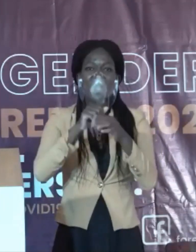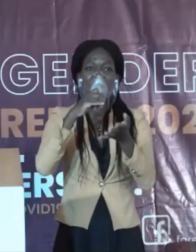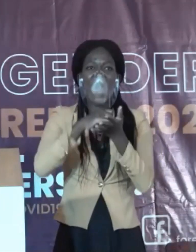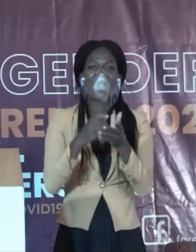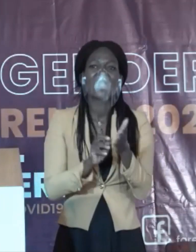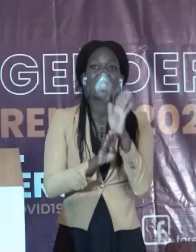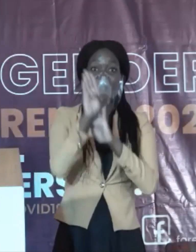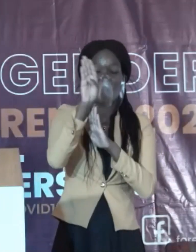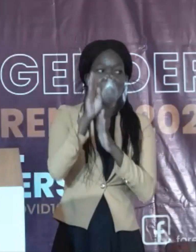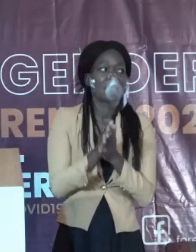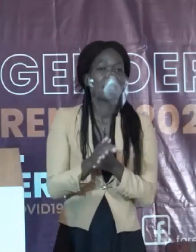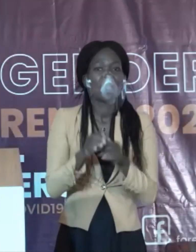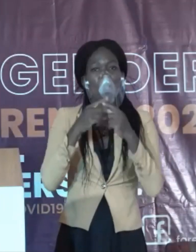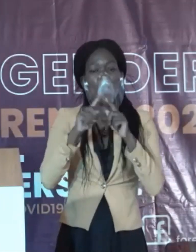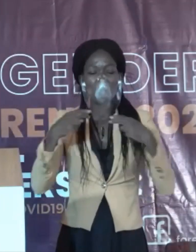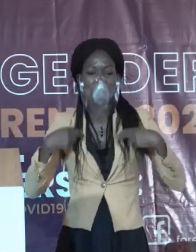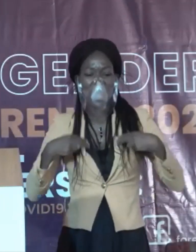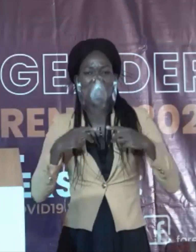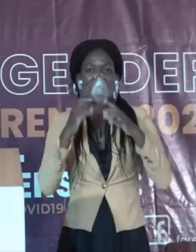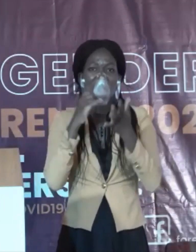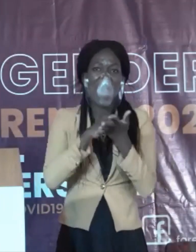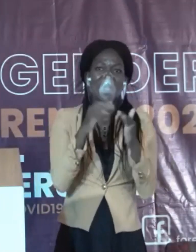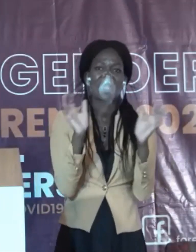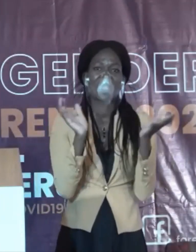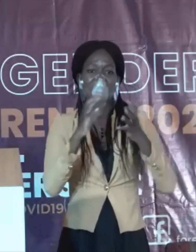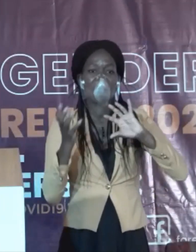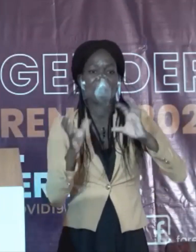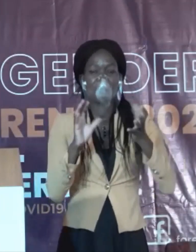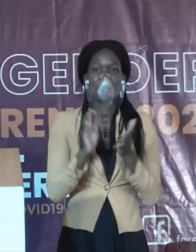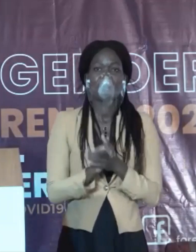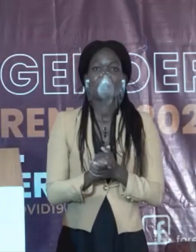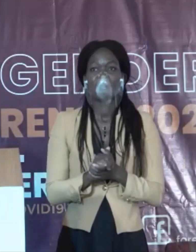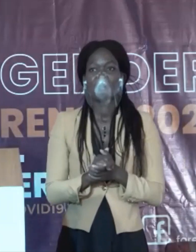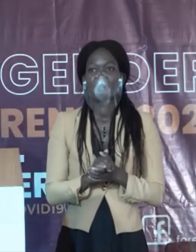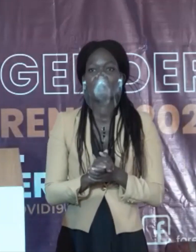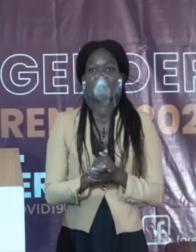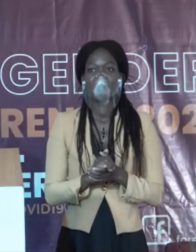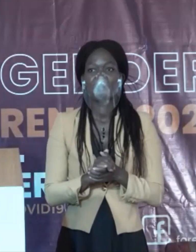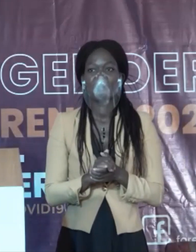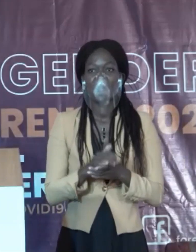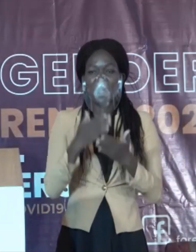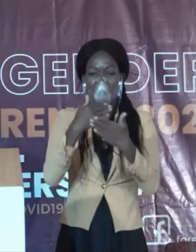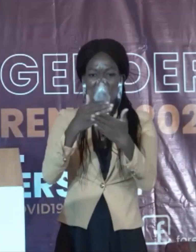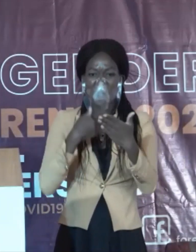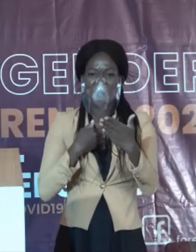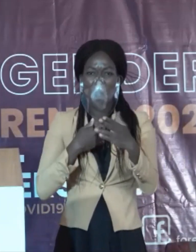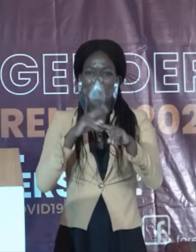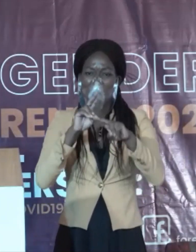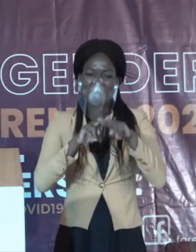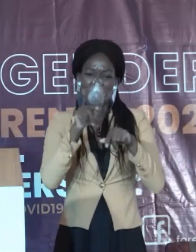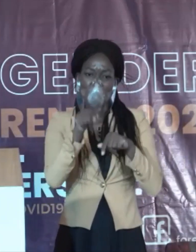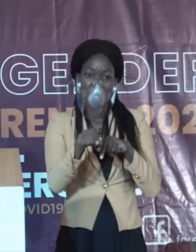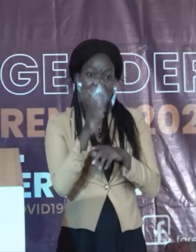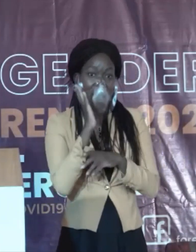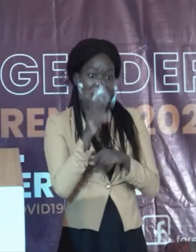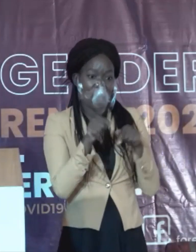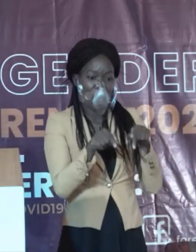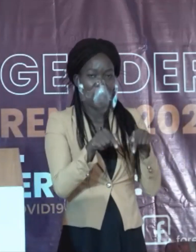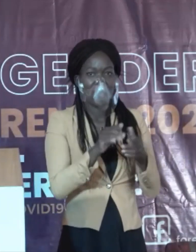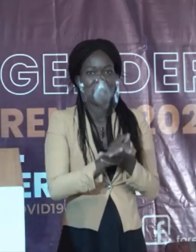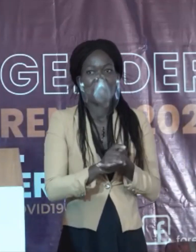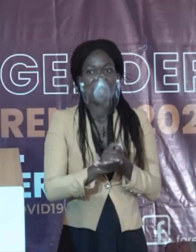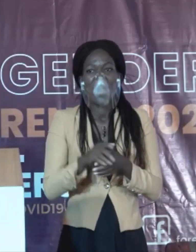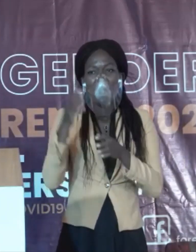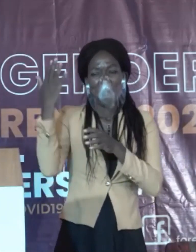development, and health and safety. Prior to her current position, Ruth was the head